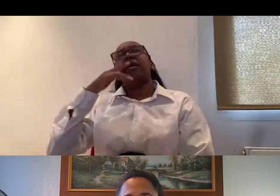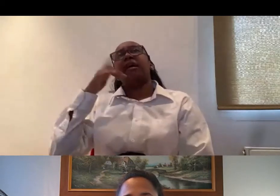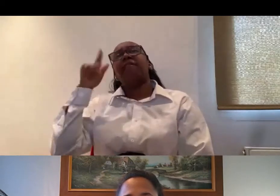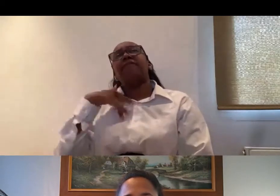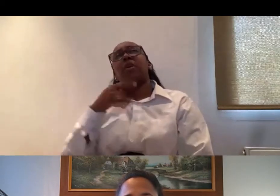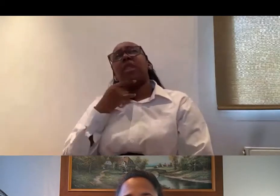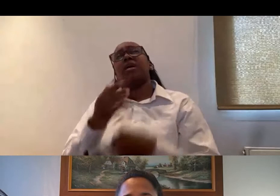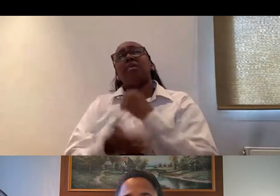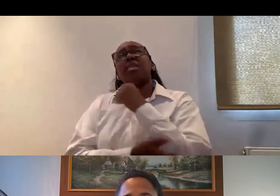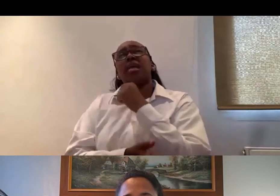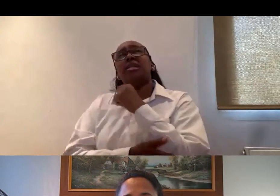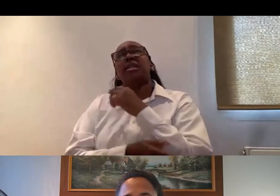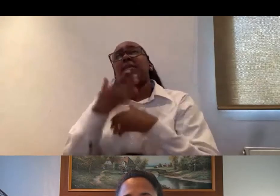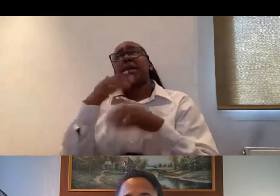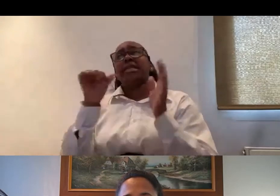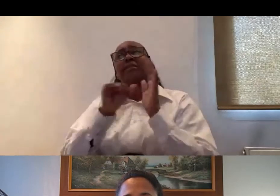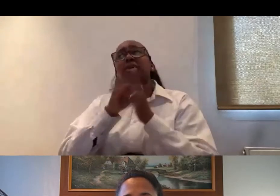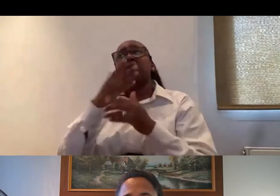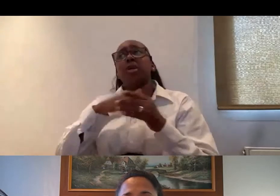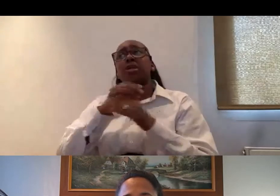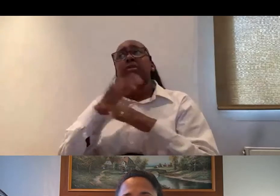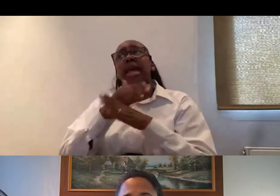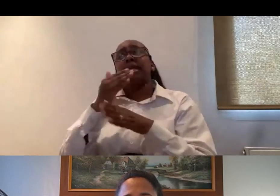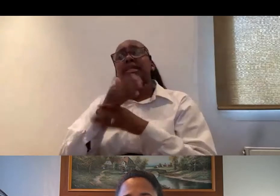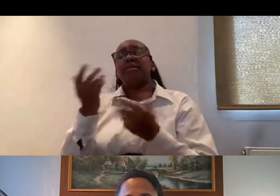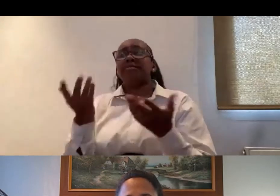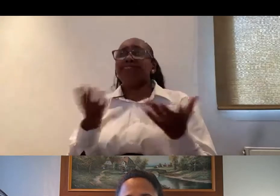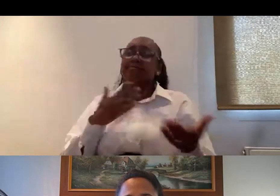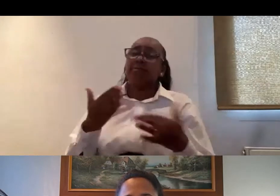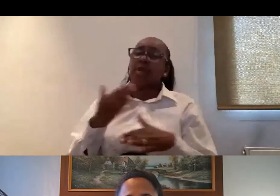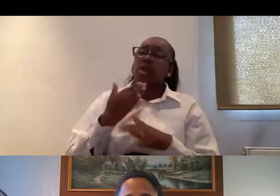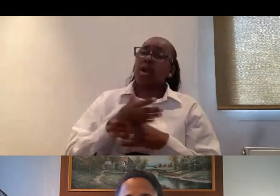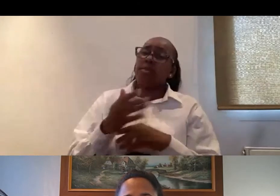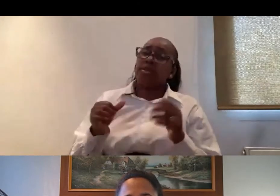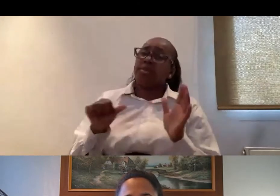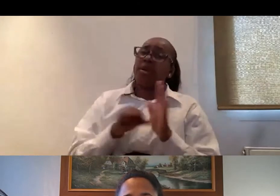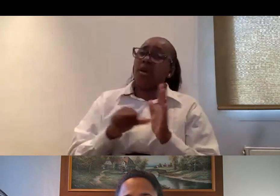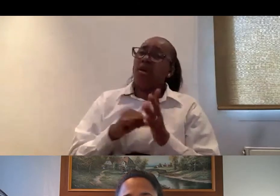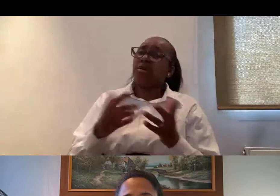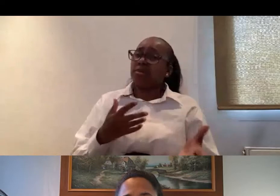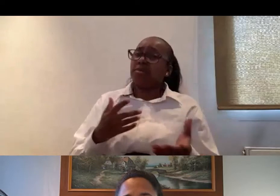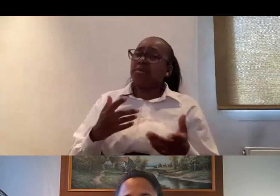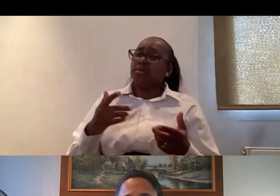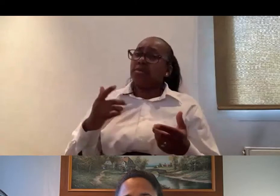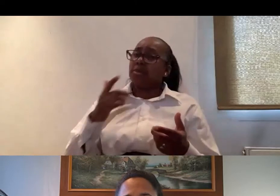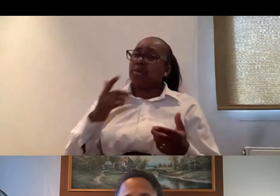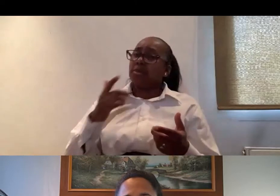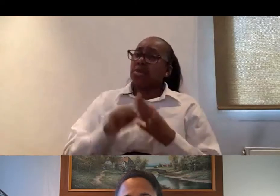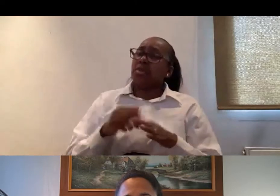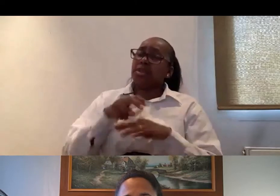So that's quite difficult because I want to be active and at work. So it's quite a struggle when you're so active like me to actually